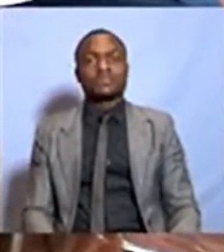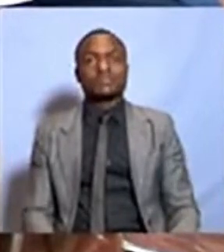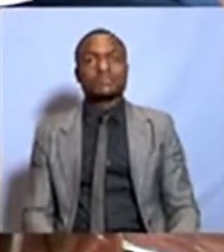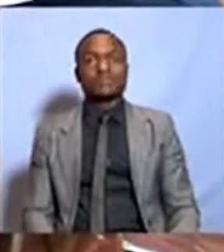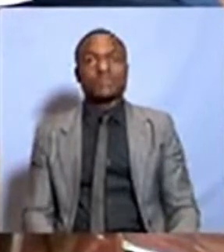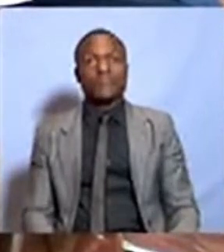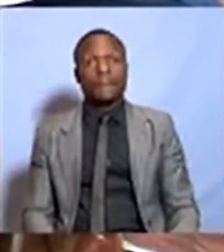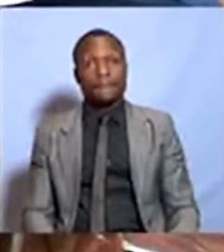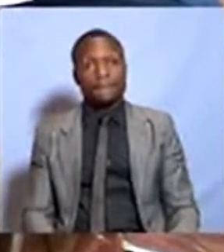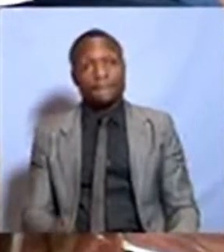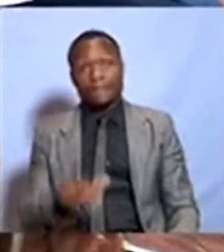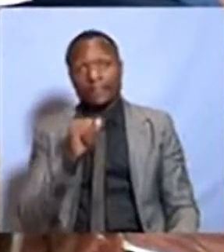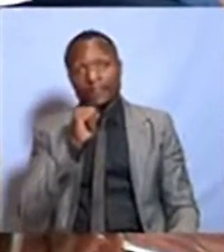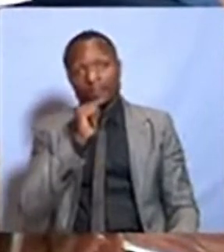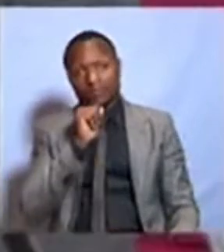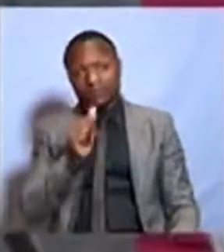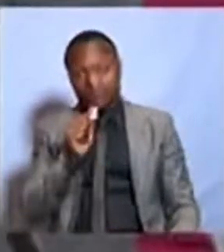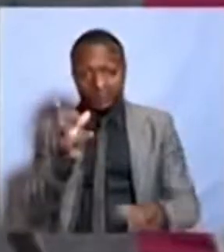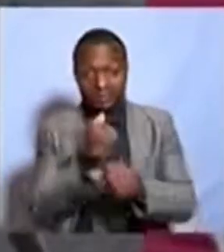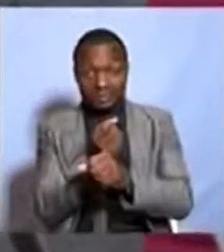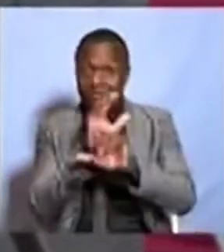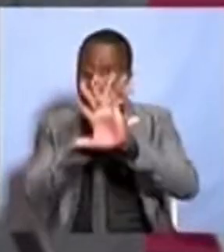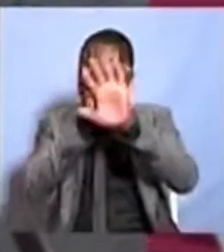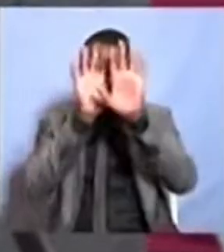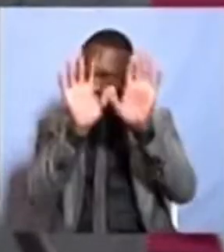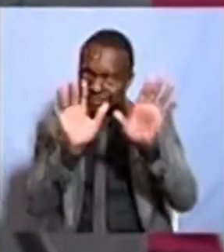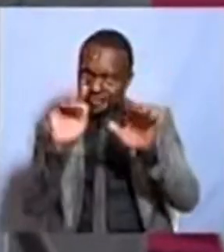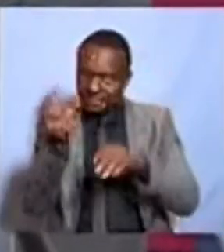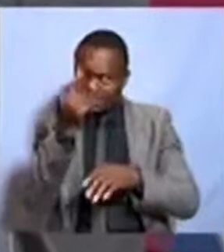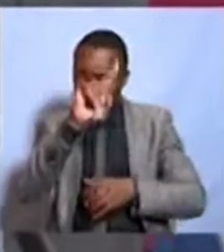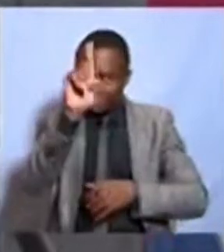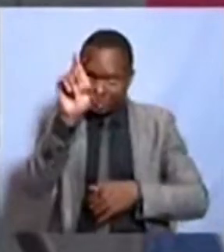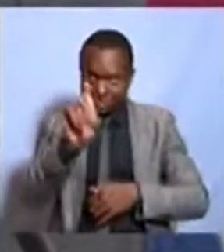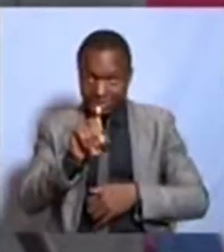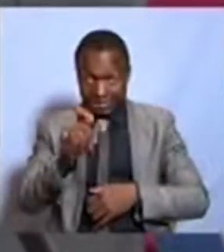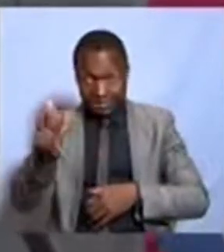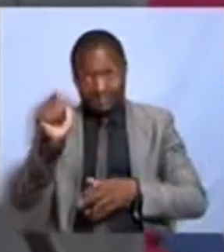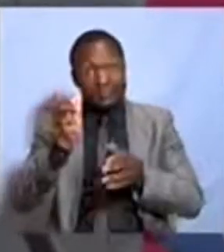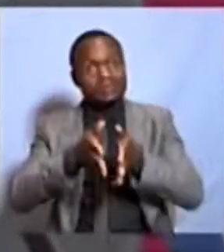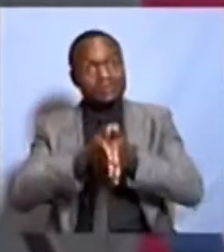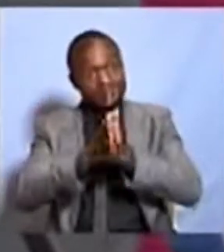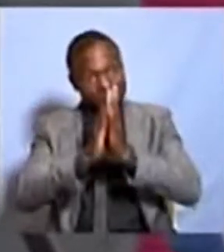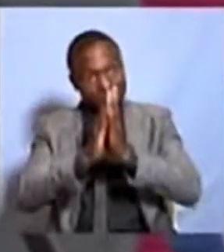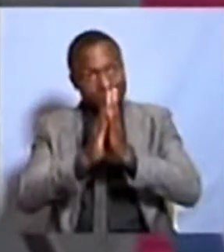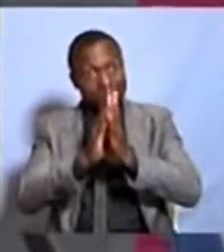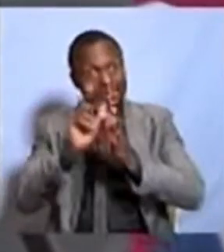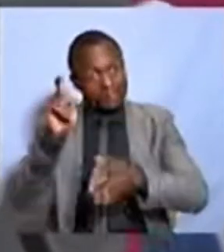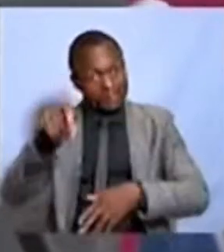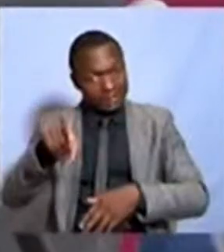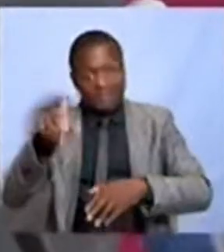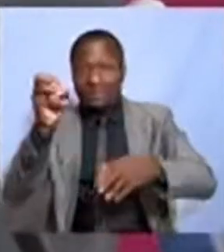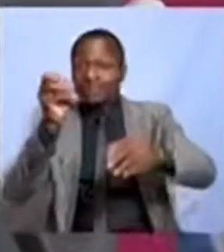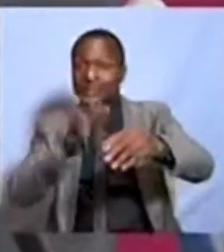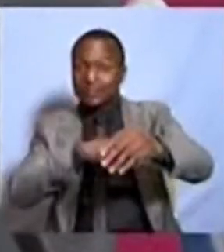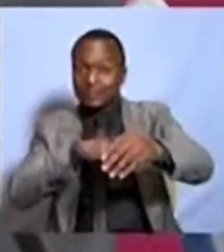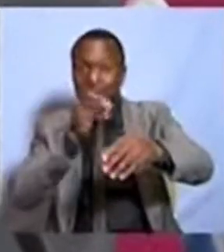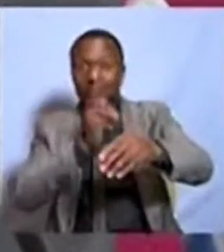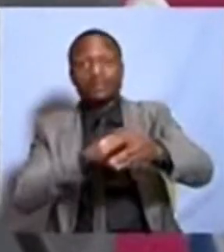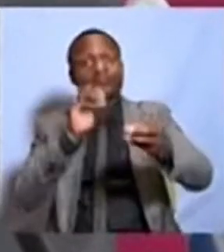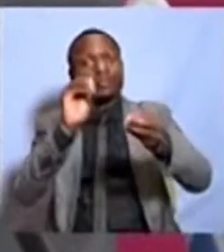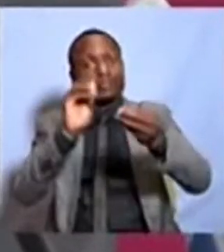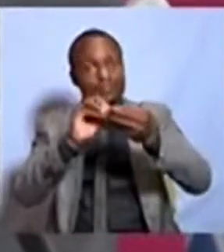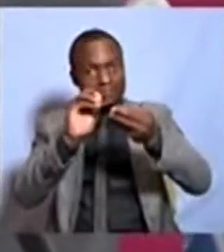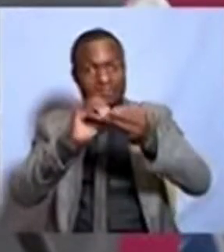I think I didn't get you clearly on the first question I asked on do we need to invest heavily in the